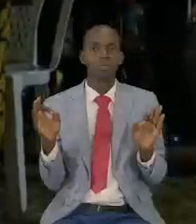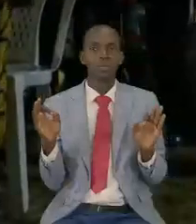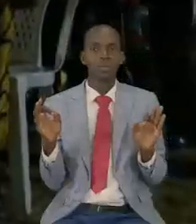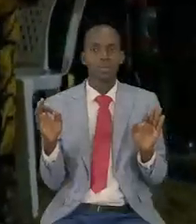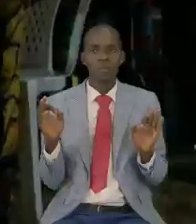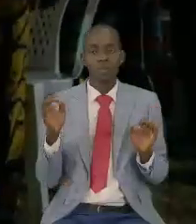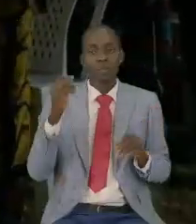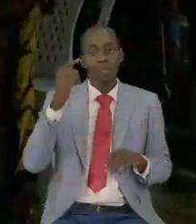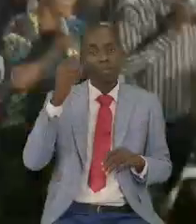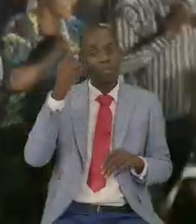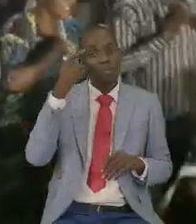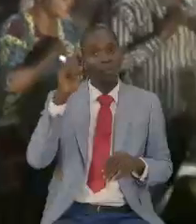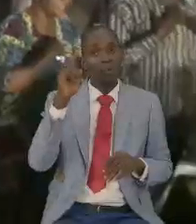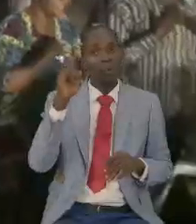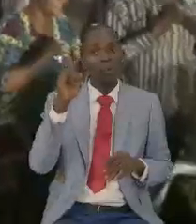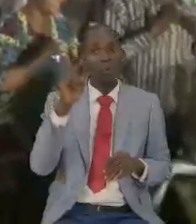For